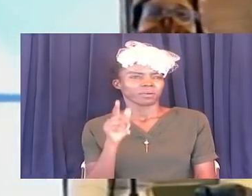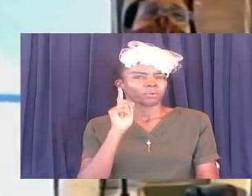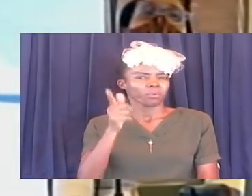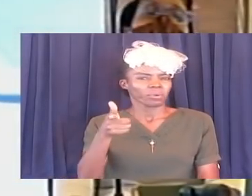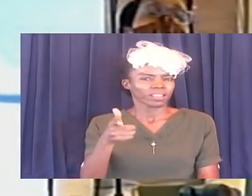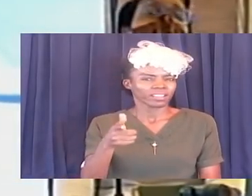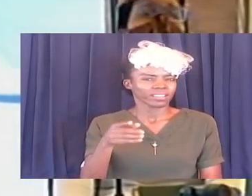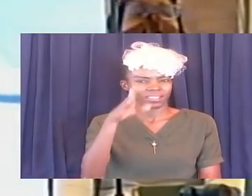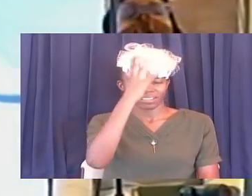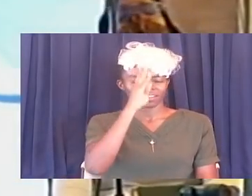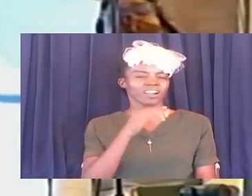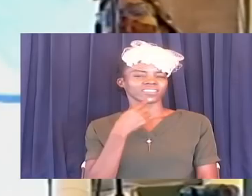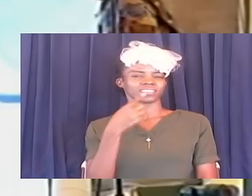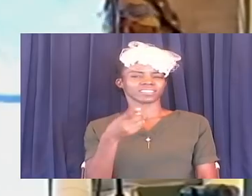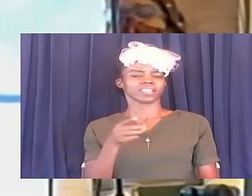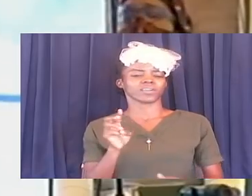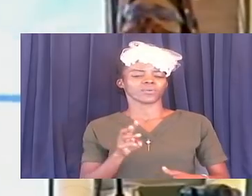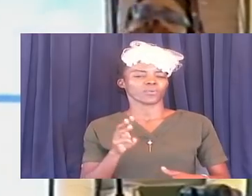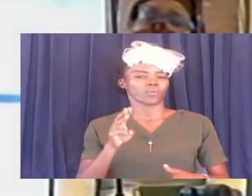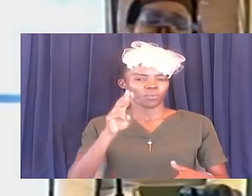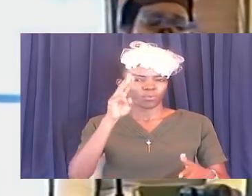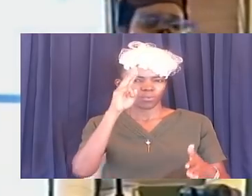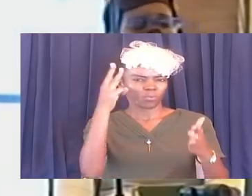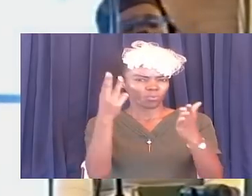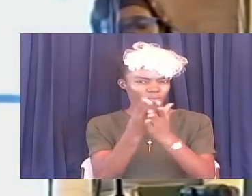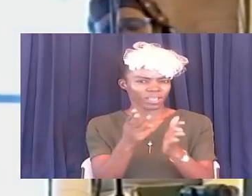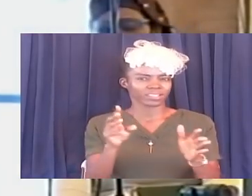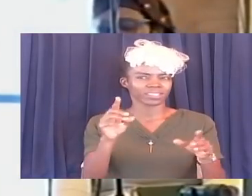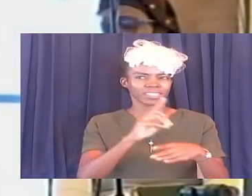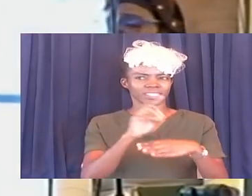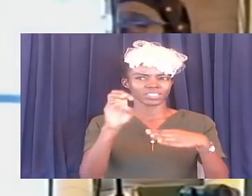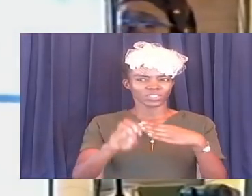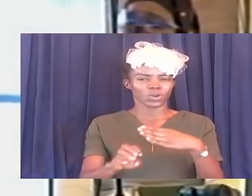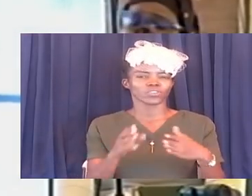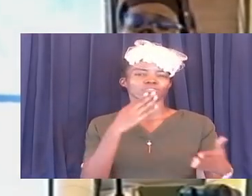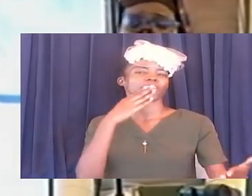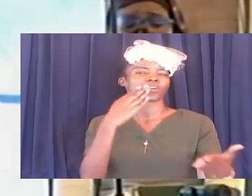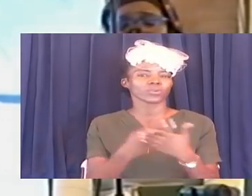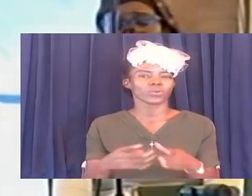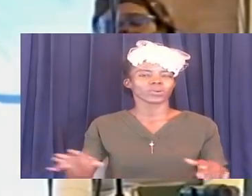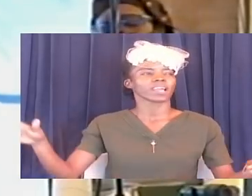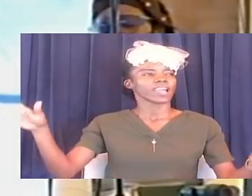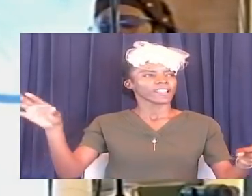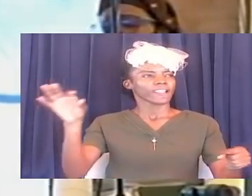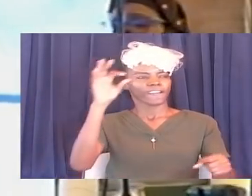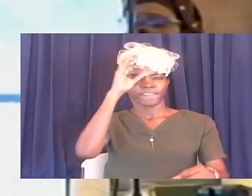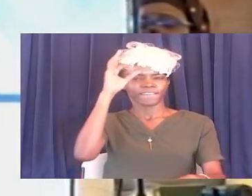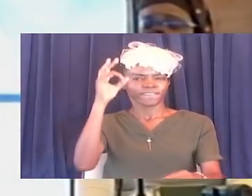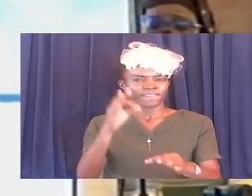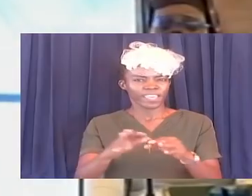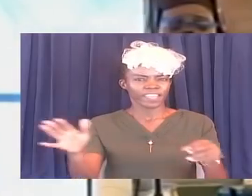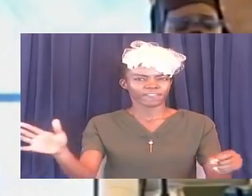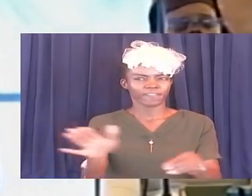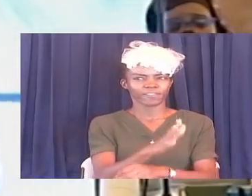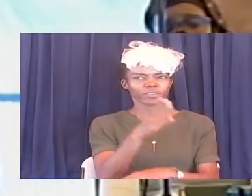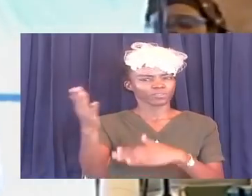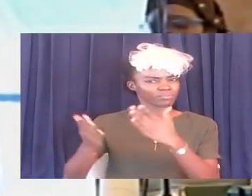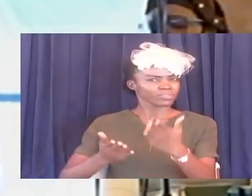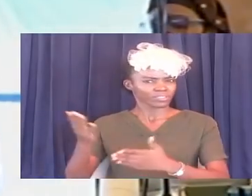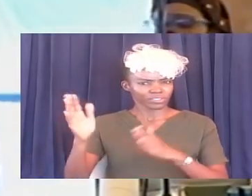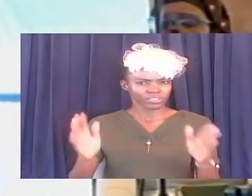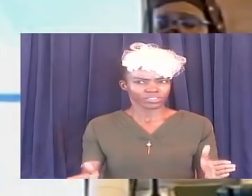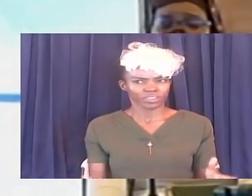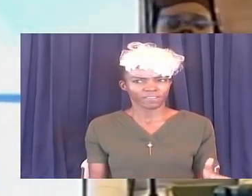he be saying, depart from me, I know you not. Yes, you're hanging around me, but I don't know you. Who are